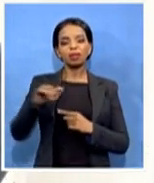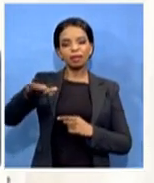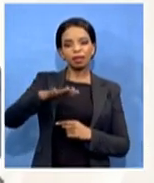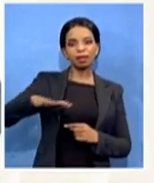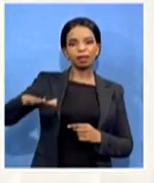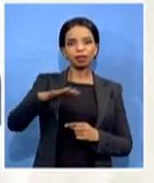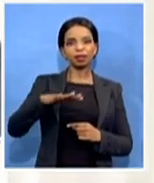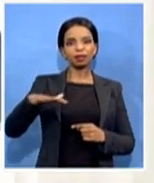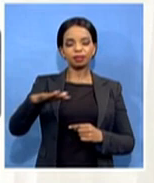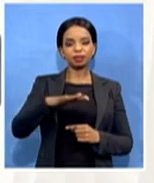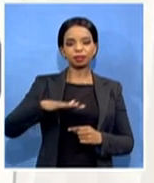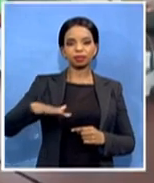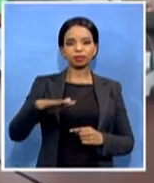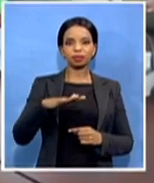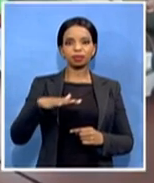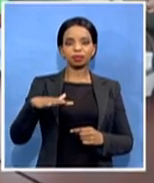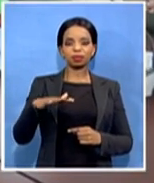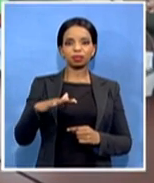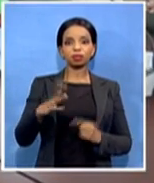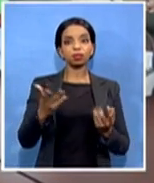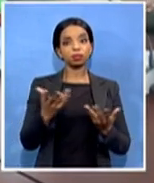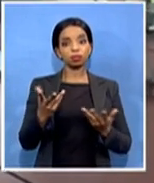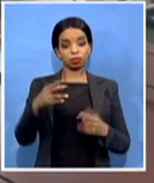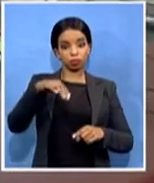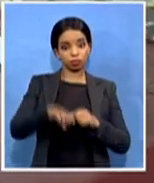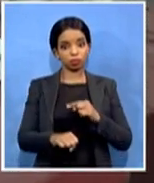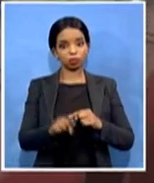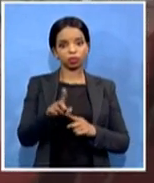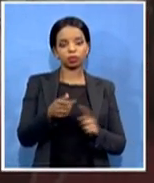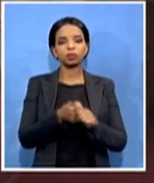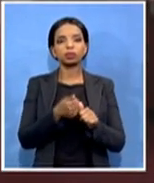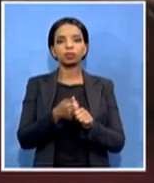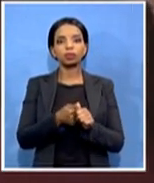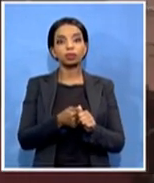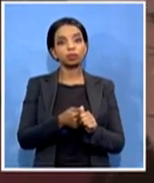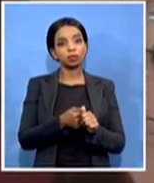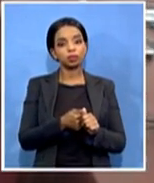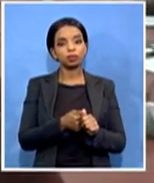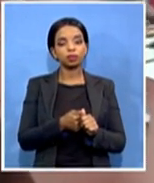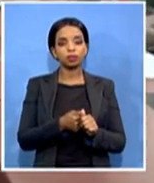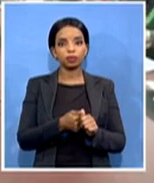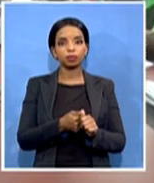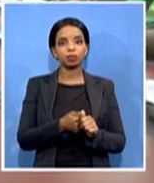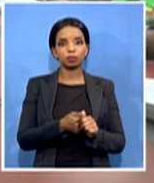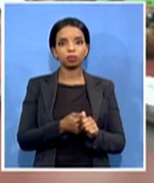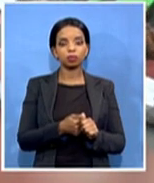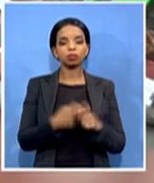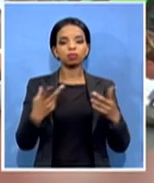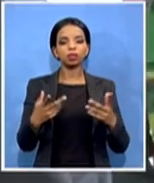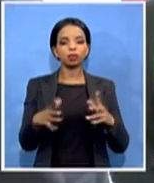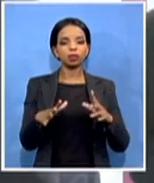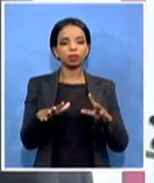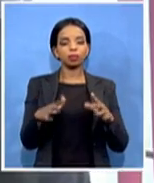found itself to have maybe sort of skipped the line, so to say. So, but